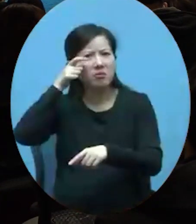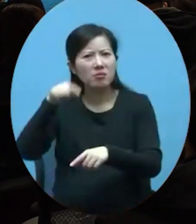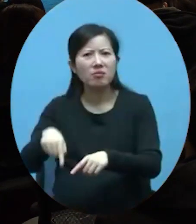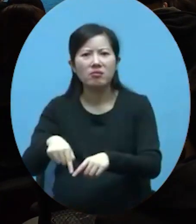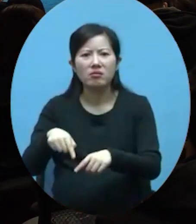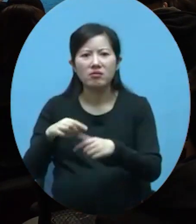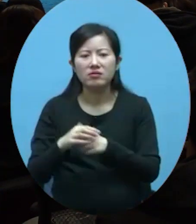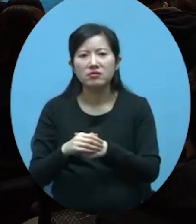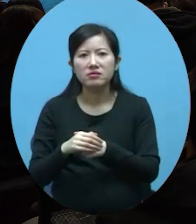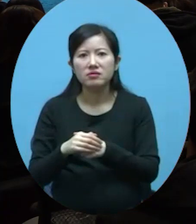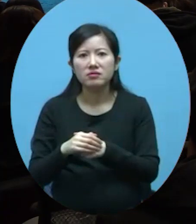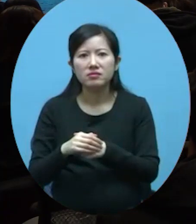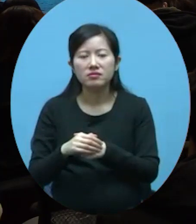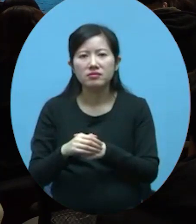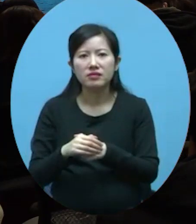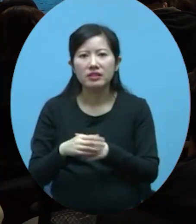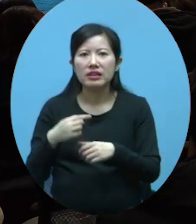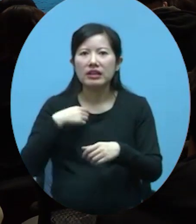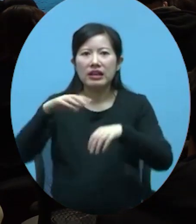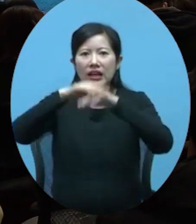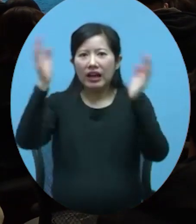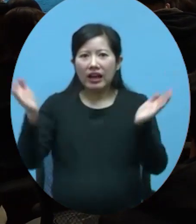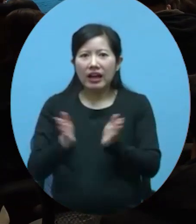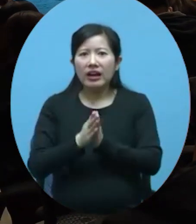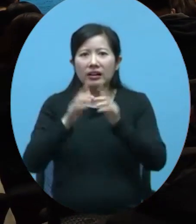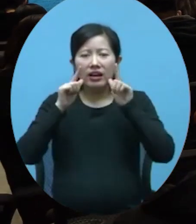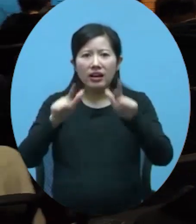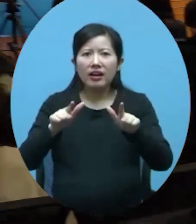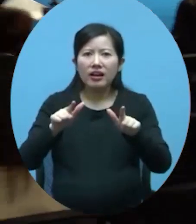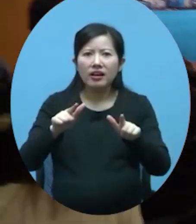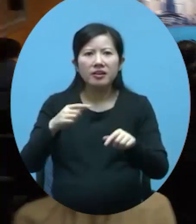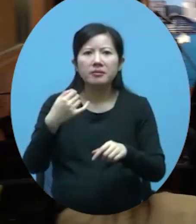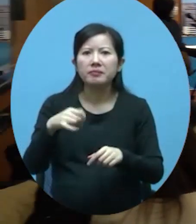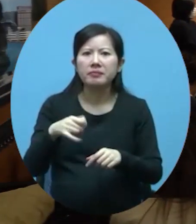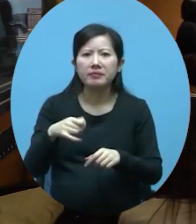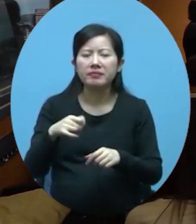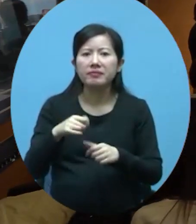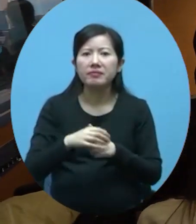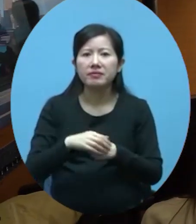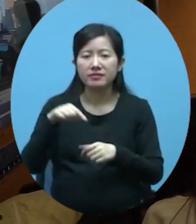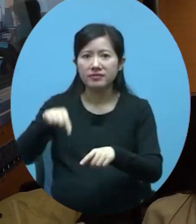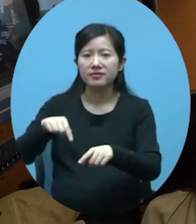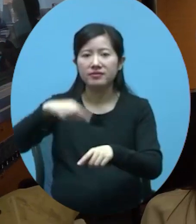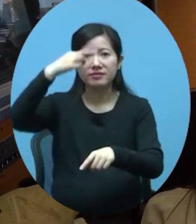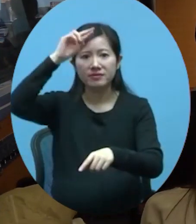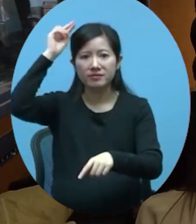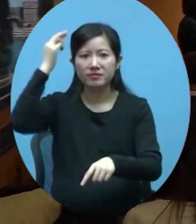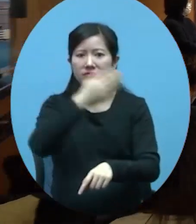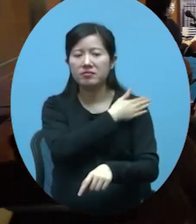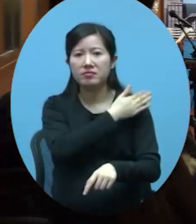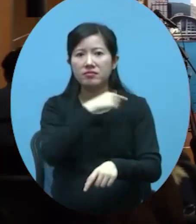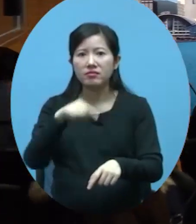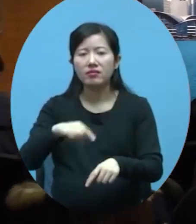questions so I understand and the helper had went out to City Hall outdoor area